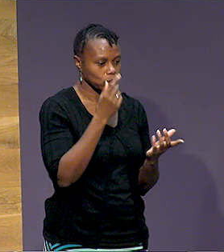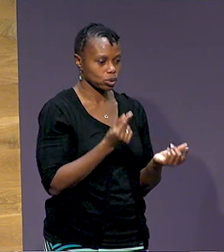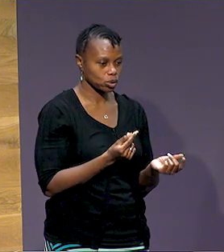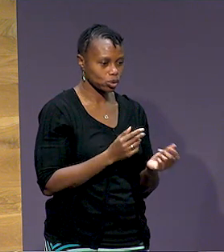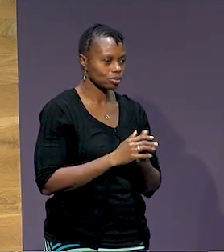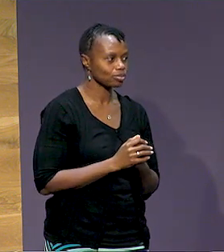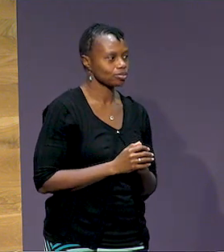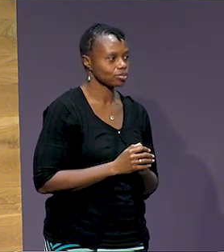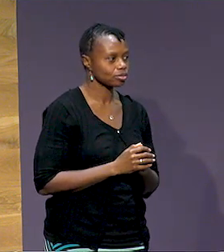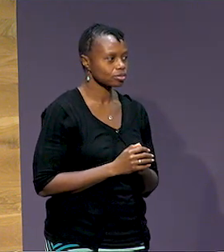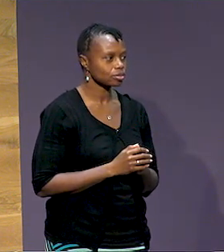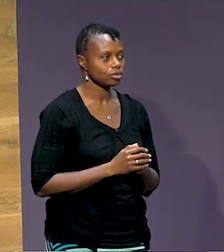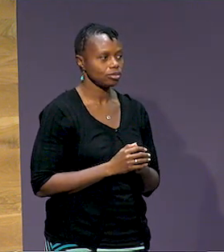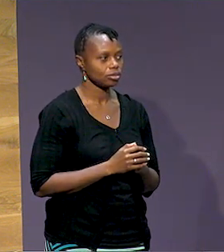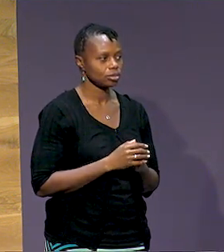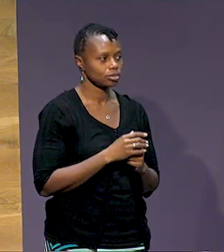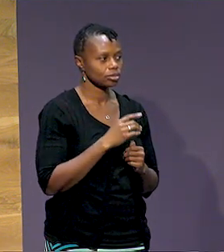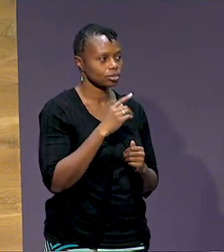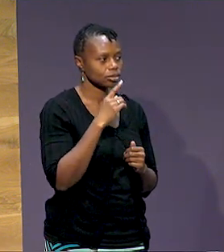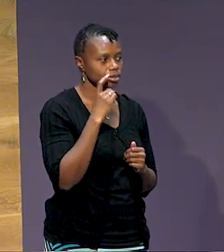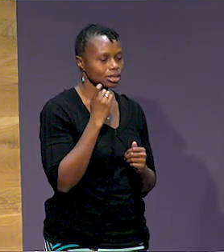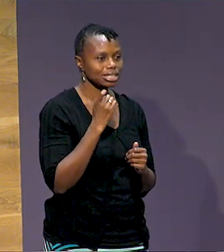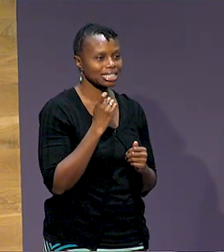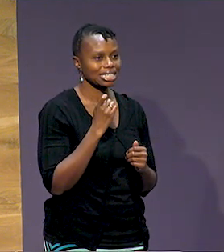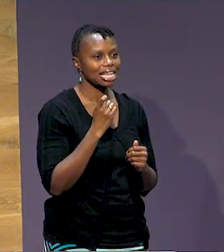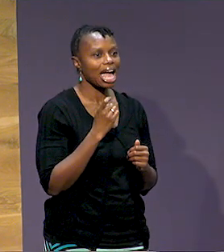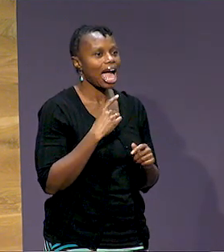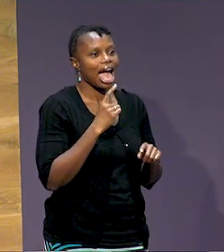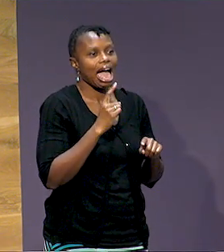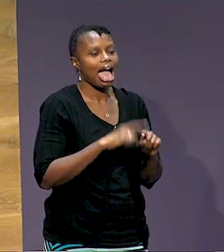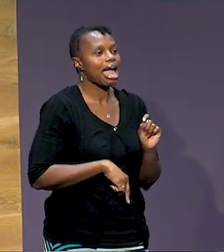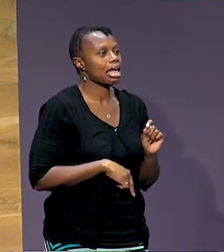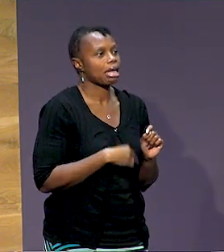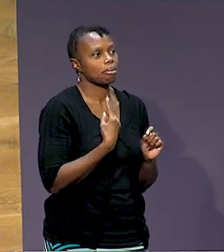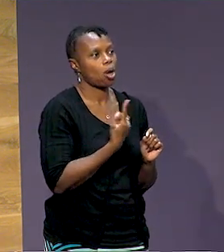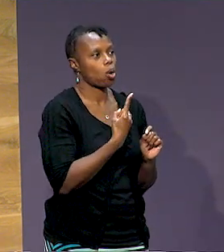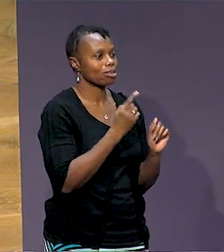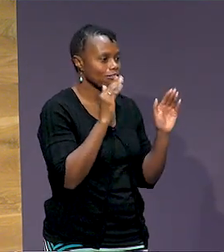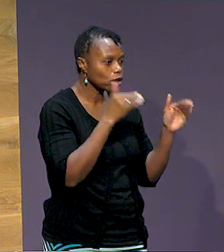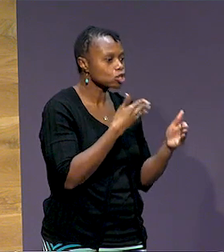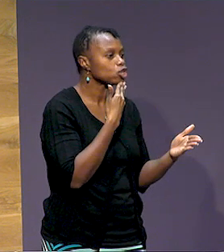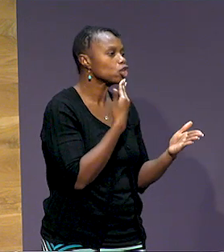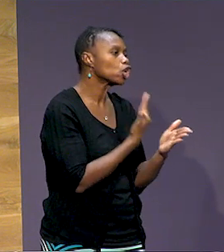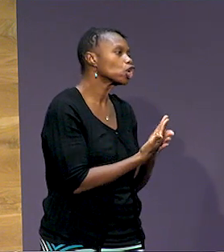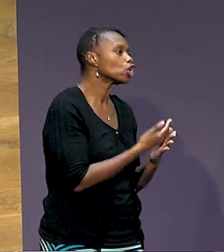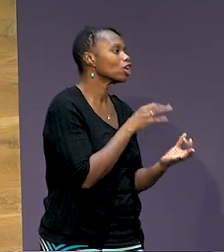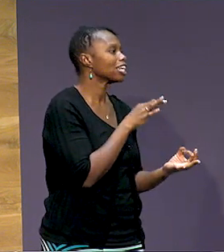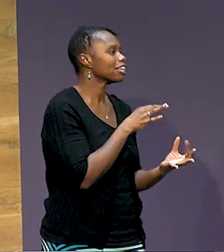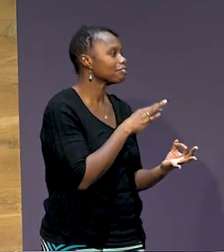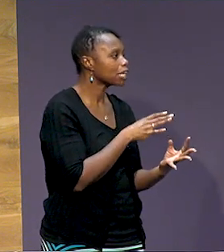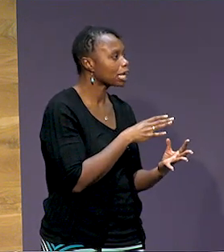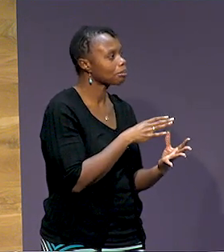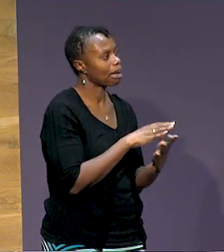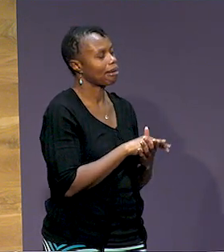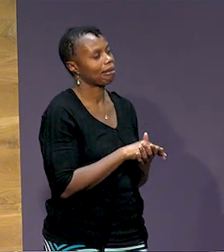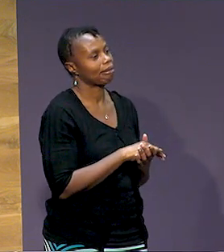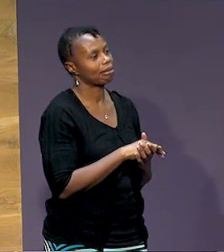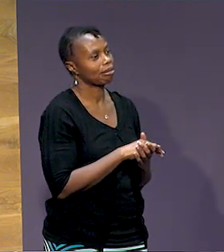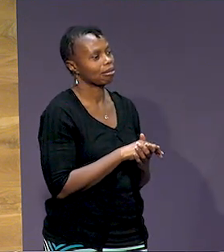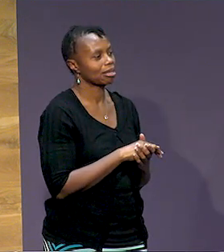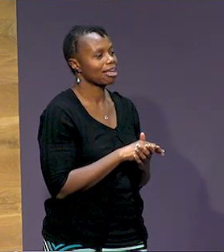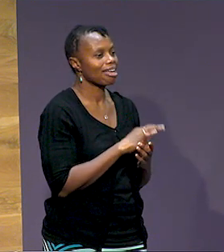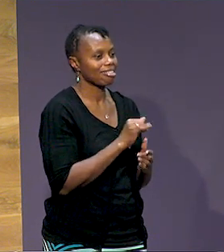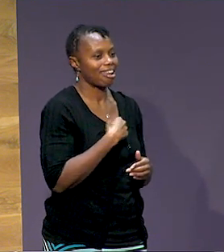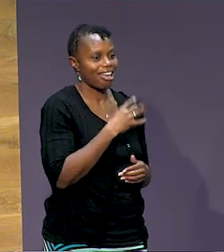want to hear so much, only be willing to hear so many good things and to be so caught up with so many good things that